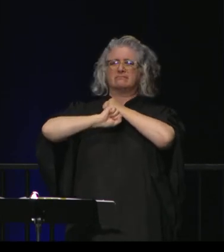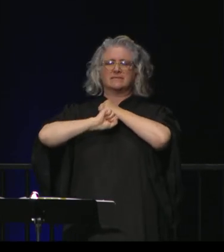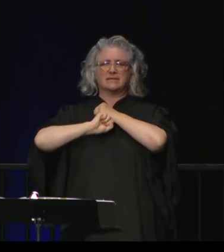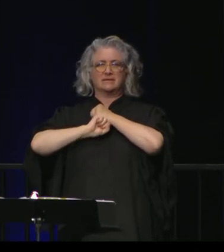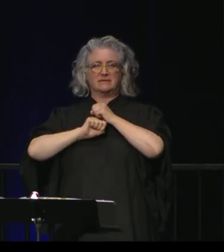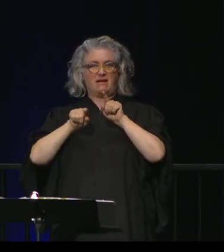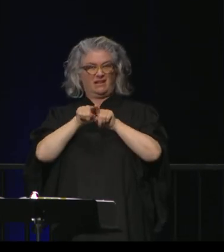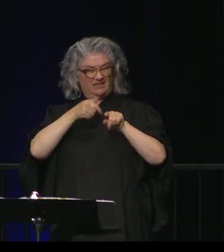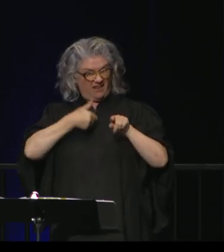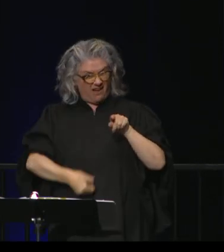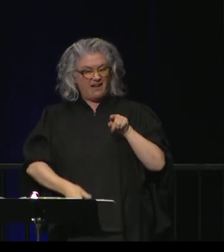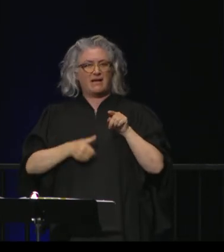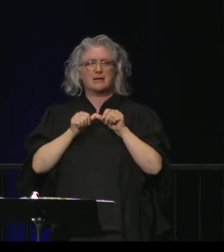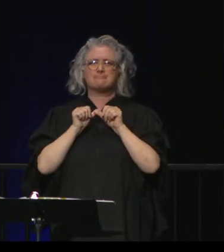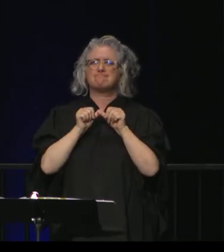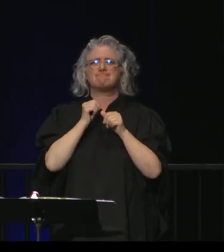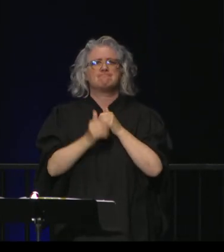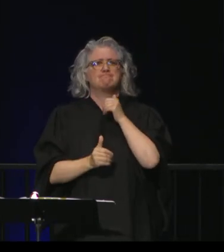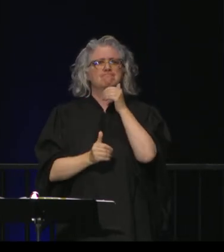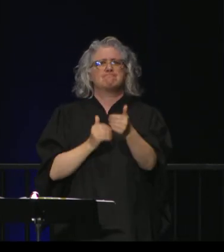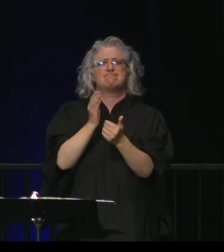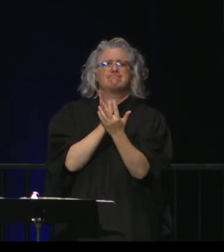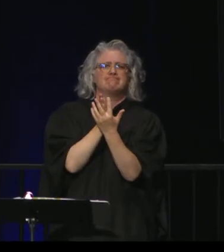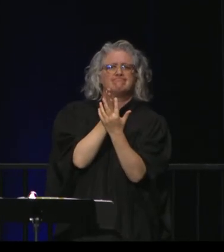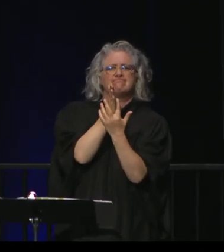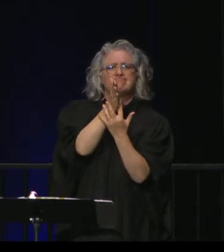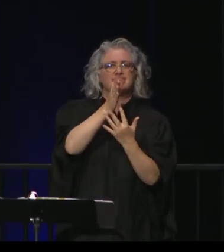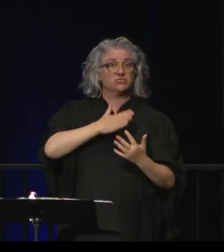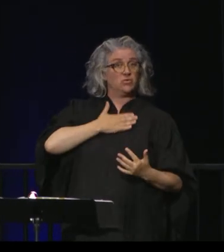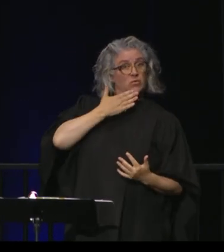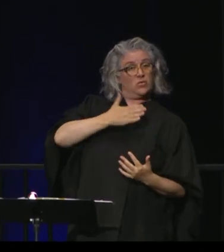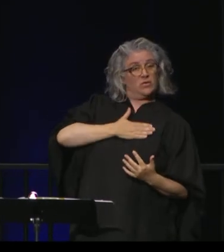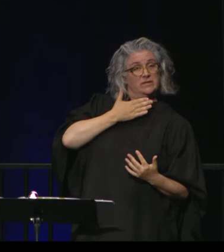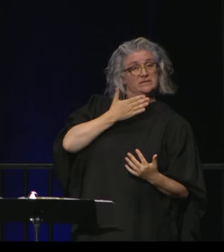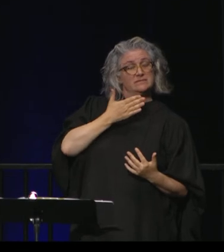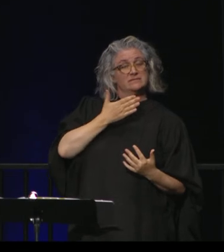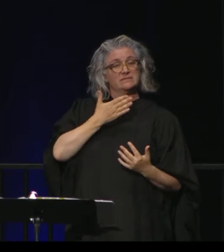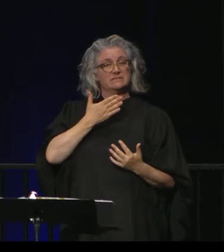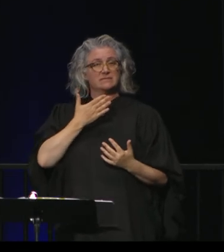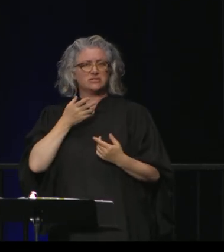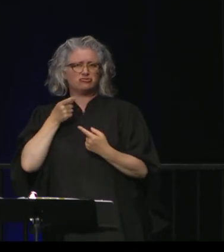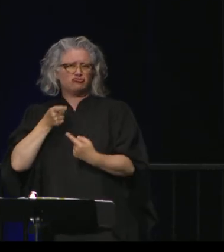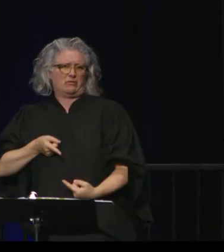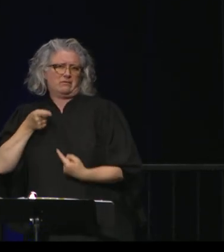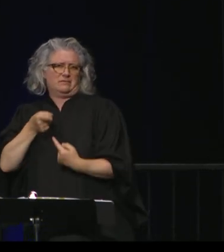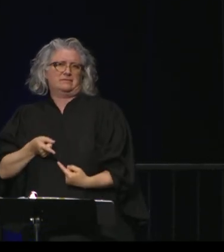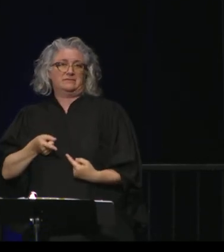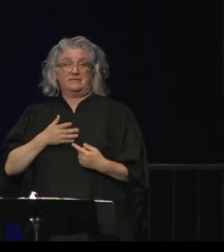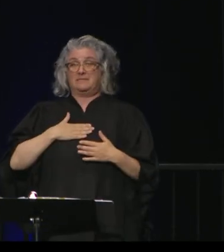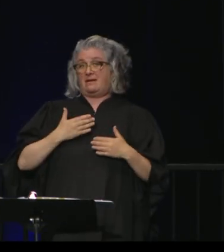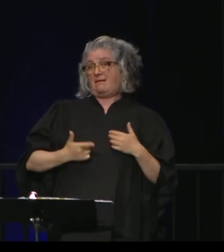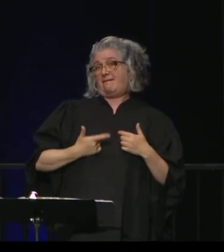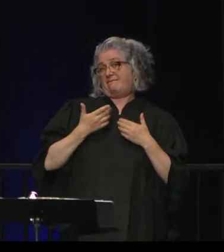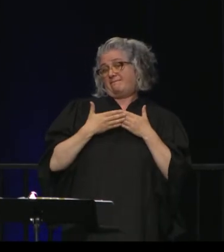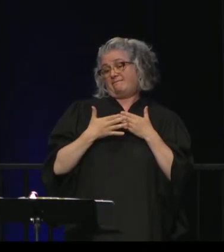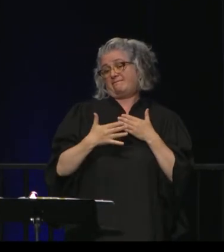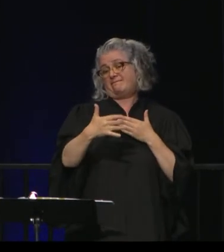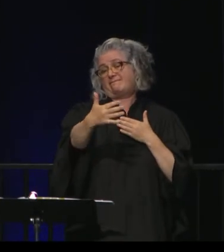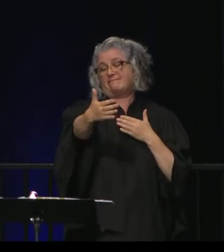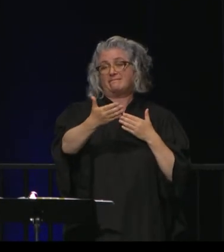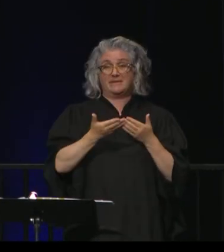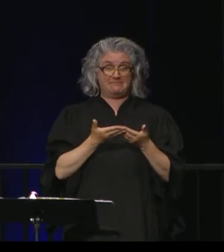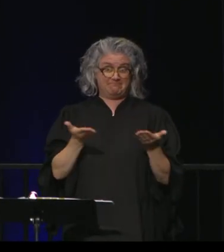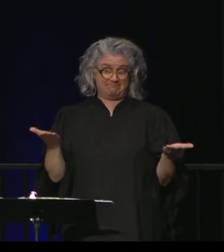navigate your way through the joys and struggles of the next stages of your life.